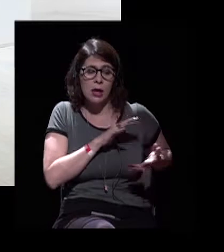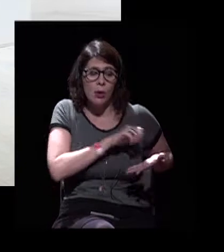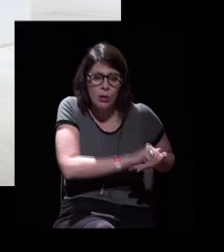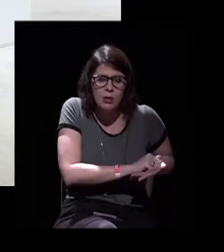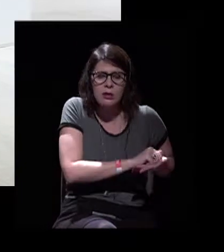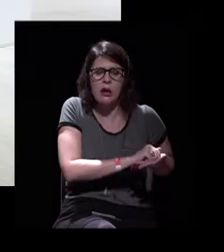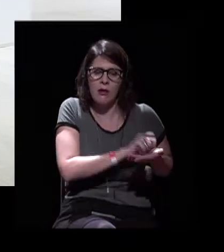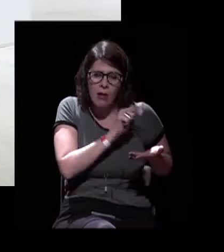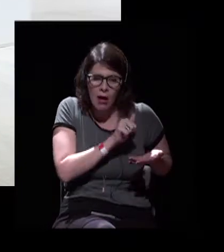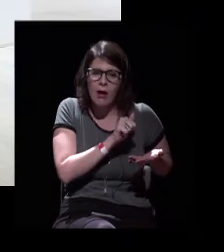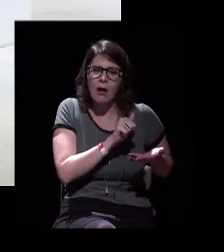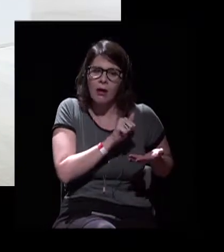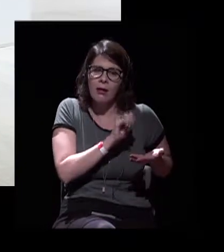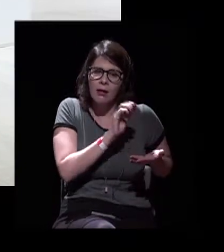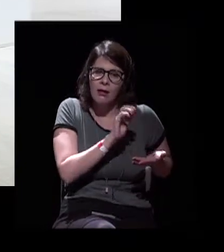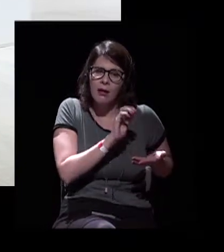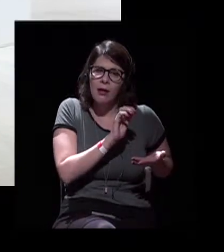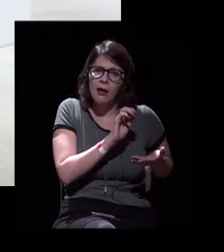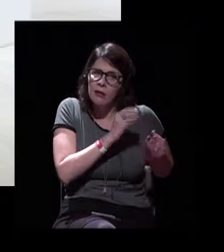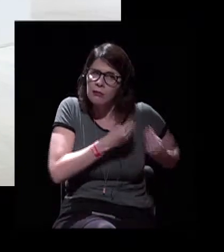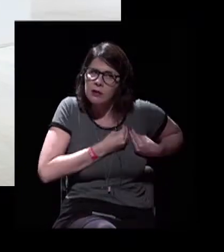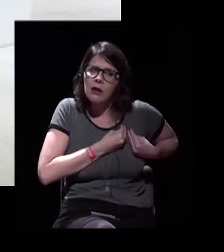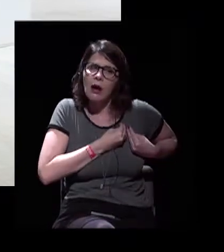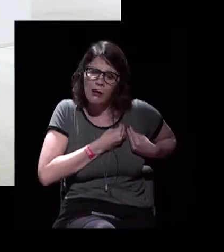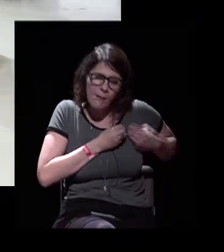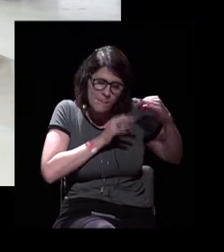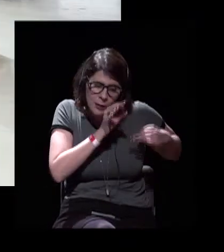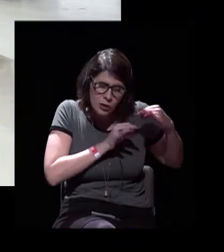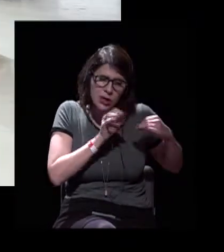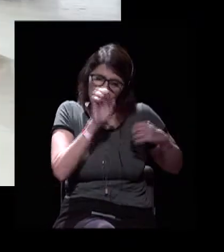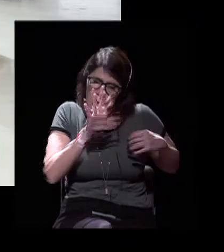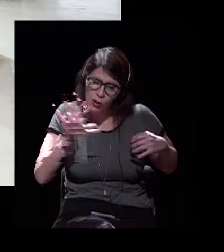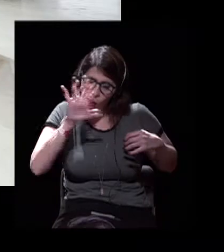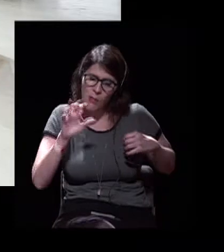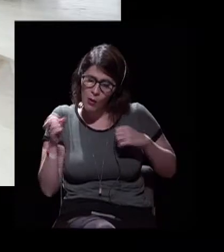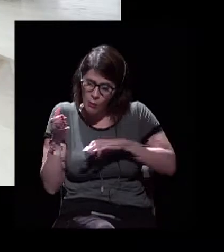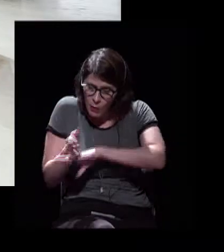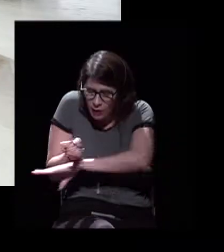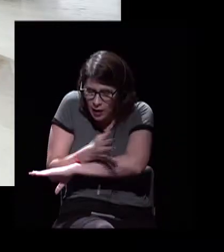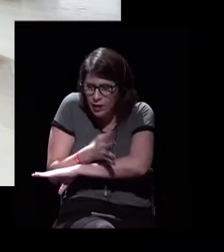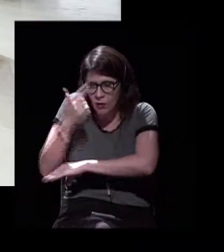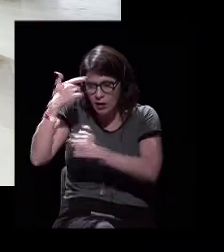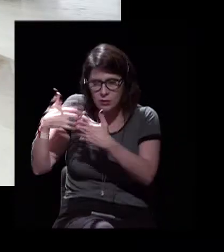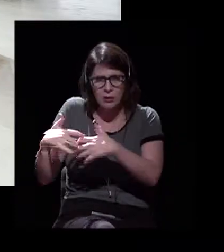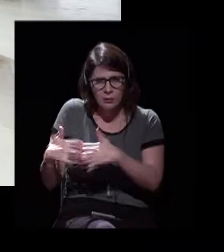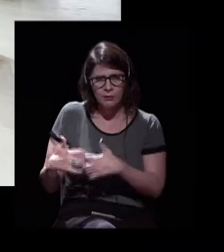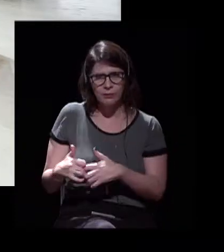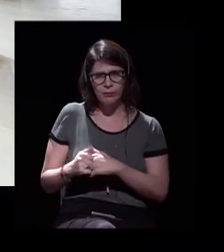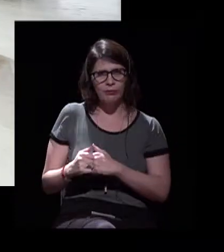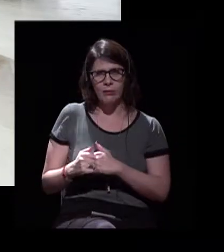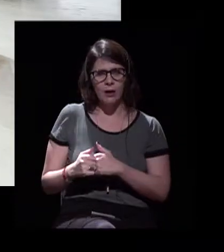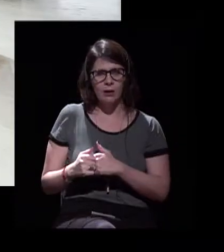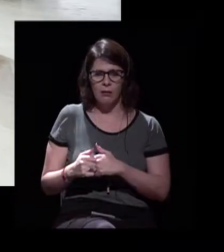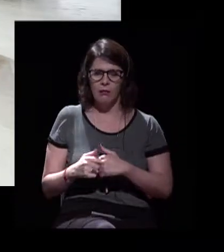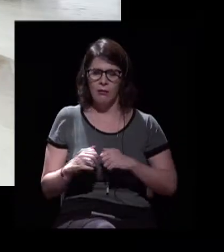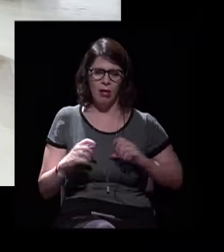project, which is not only bound to but also economically sustained by the colonial enterprise that began with the conquest of the New World